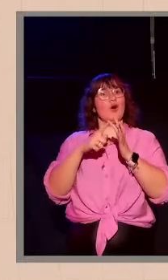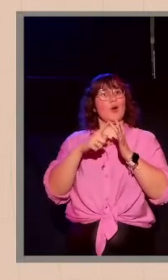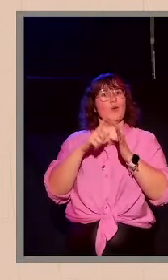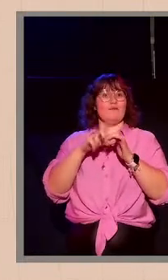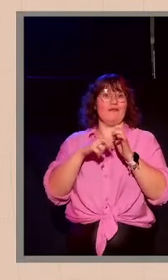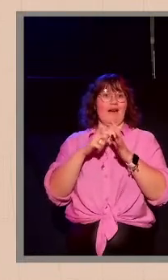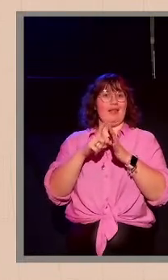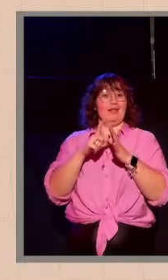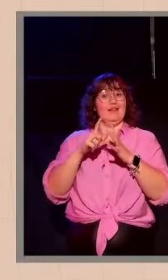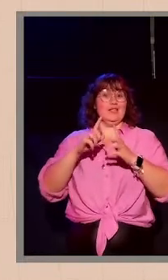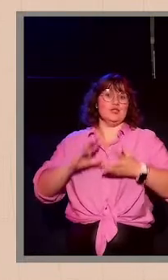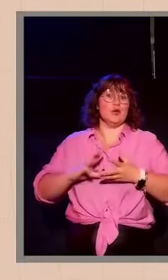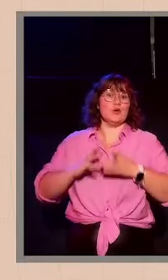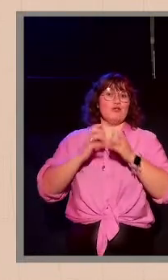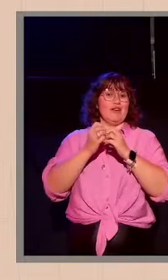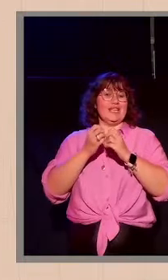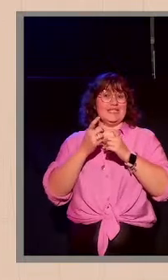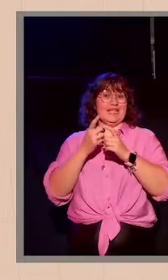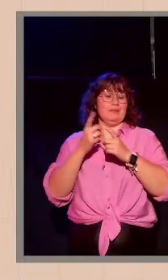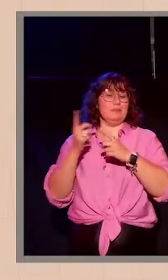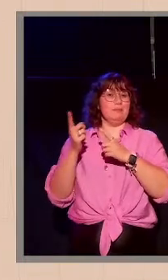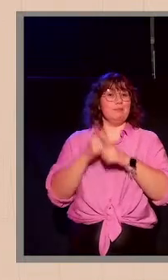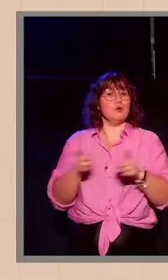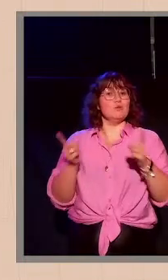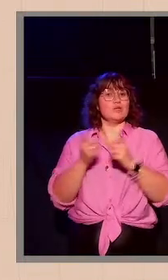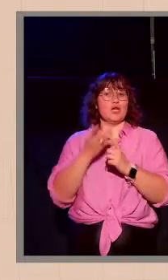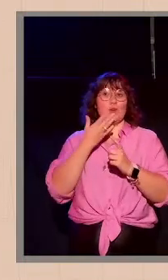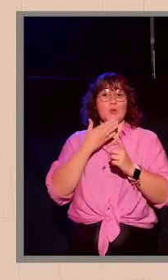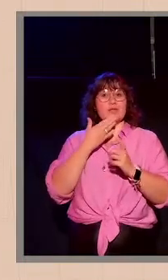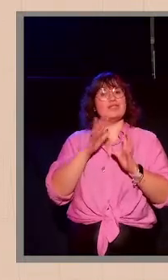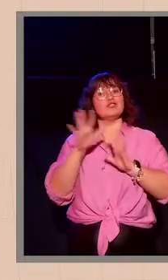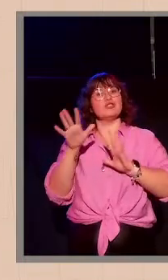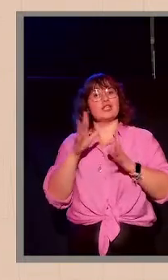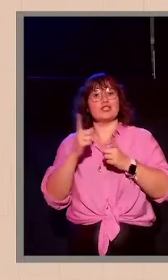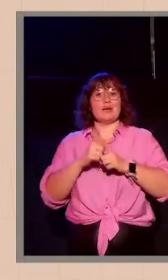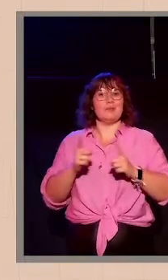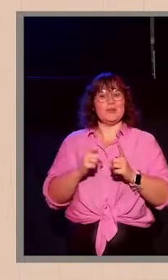music using gestures and movement. Simon. Thank you very much.